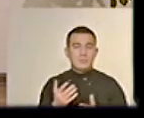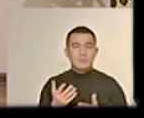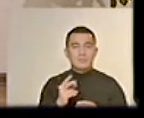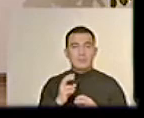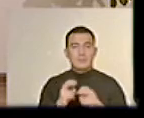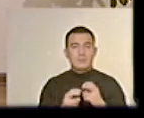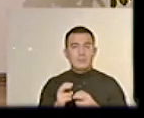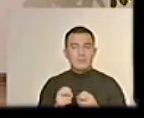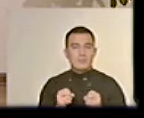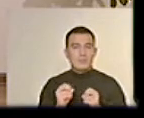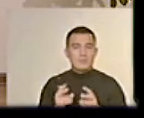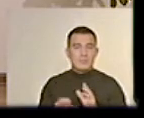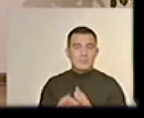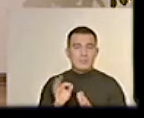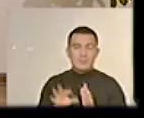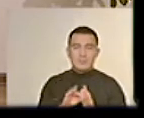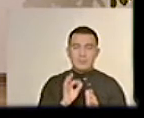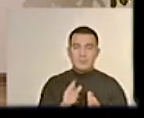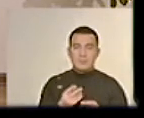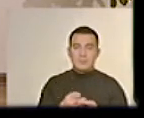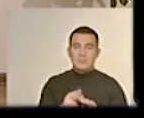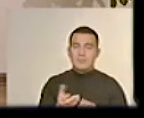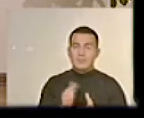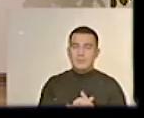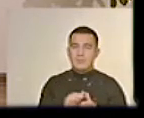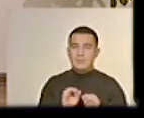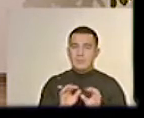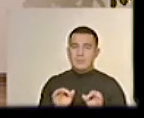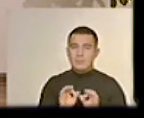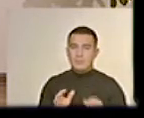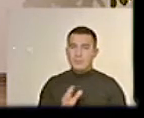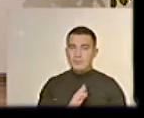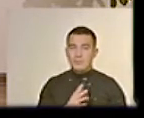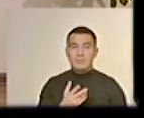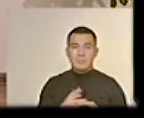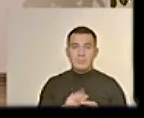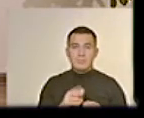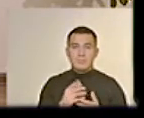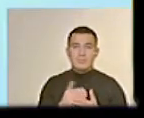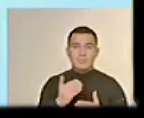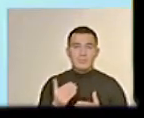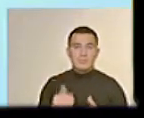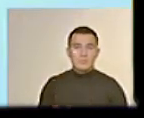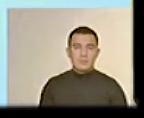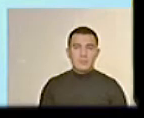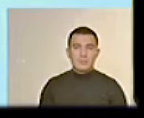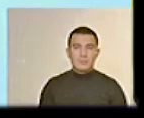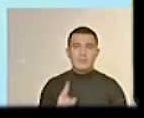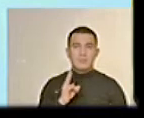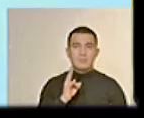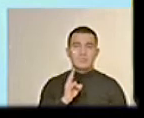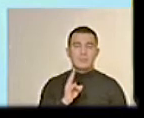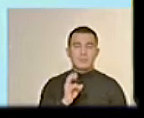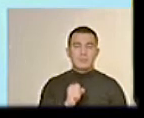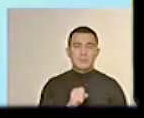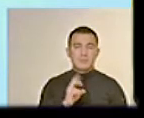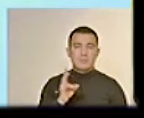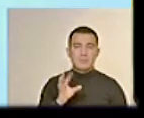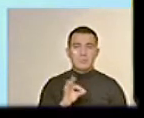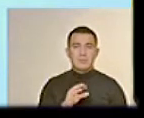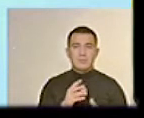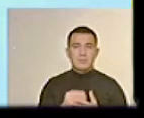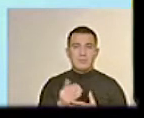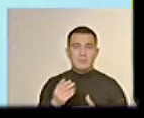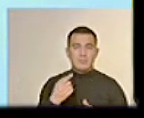qanday olinadi. Ushbu usullar bilan sizni tanishtirganman. Endi quyida berilgan moddalardan, ya'ni natriy nitrat, kaliy